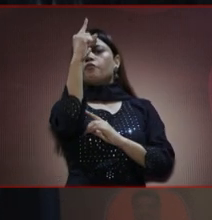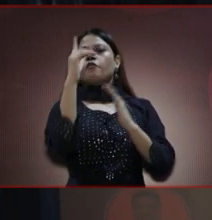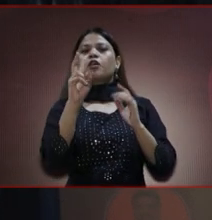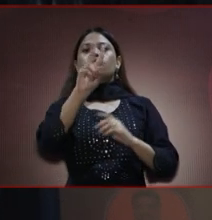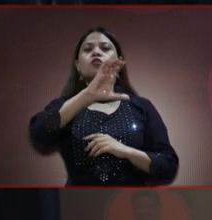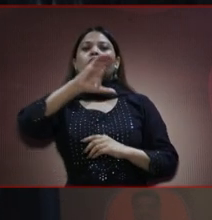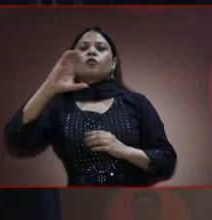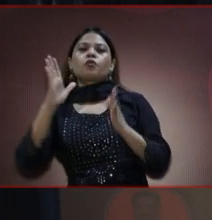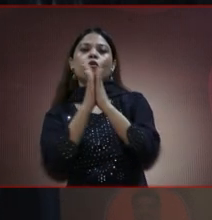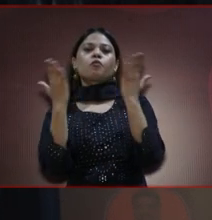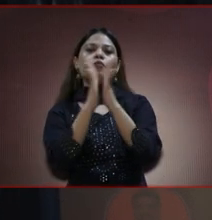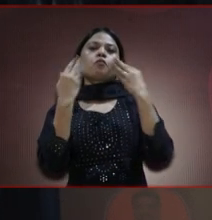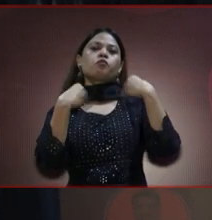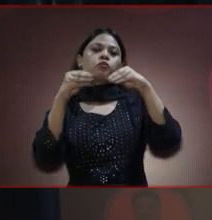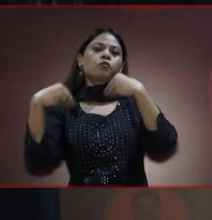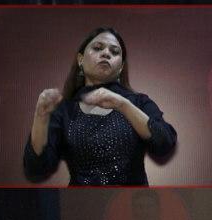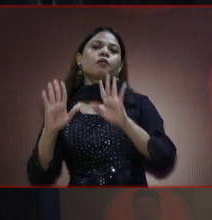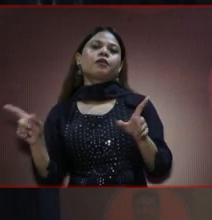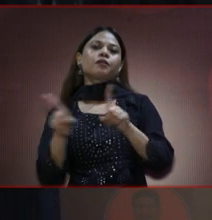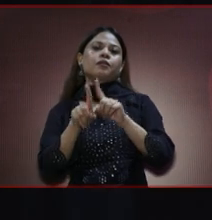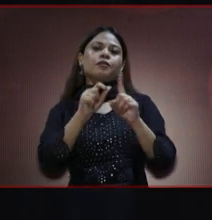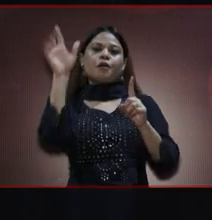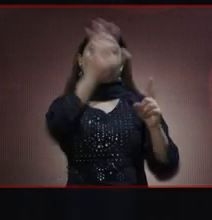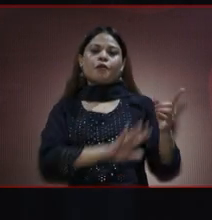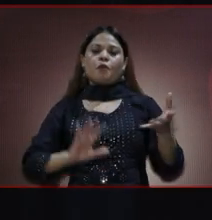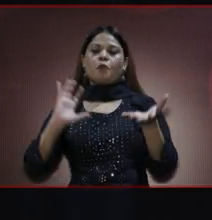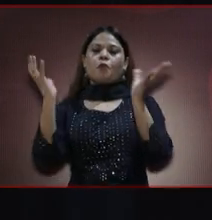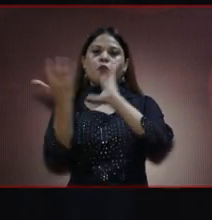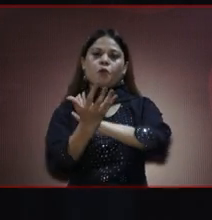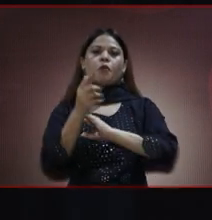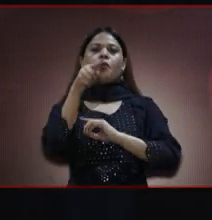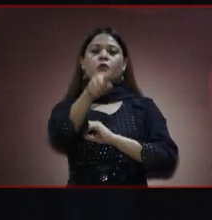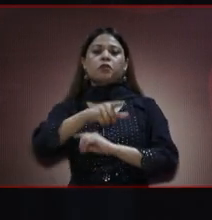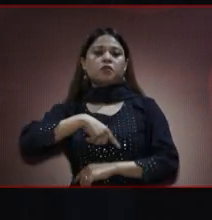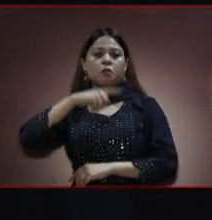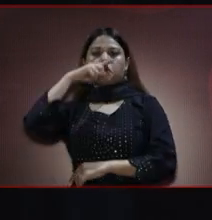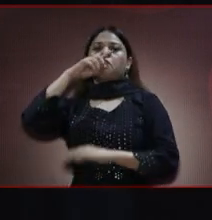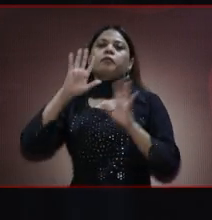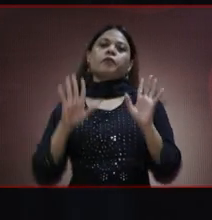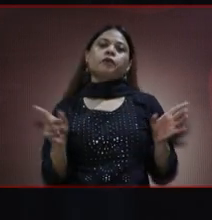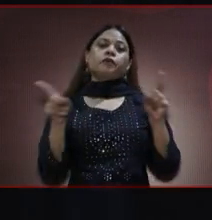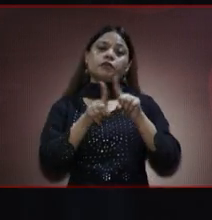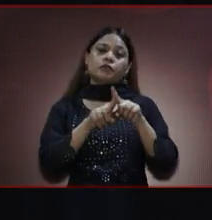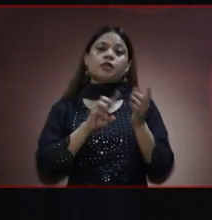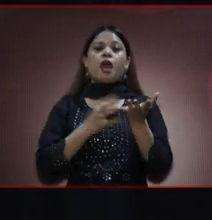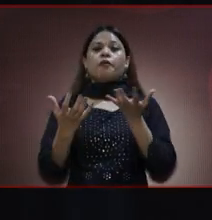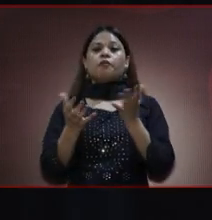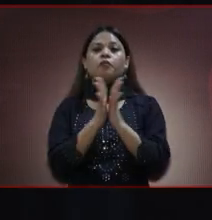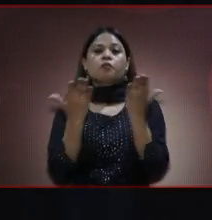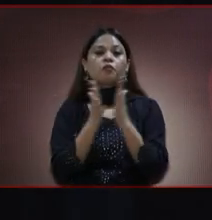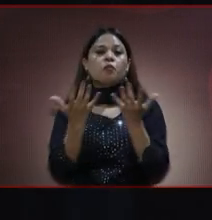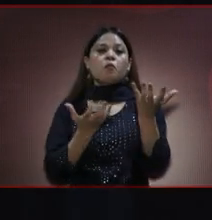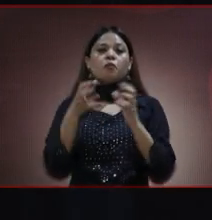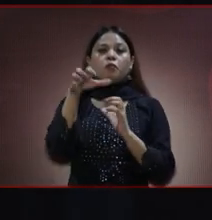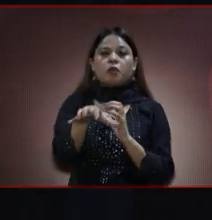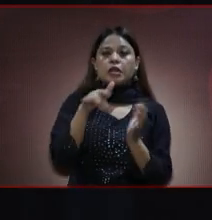crore titles sourced from around the world. We take great pride in being the marketplace of choice,